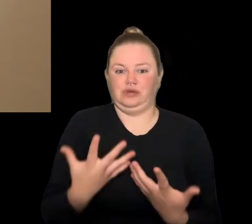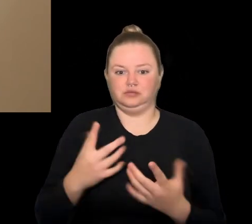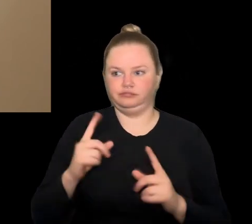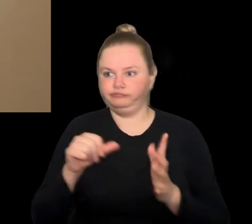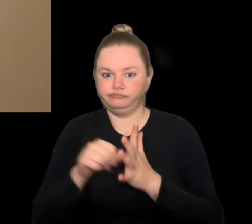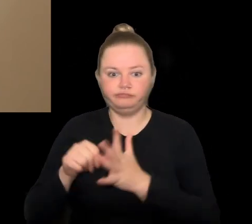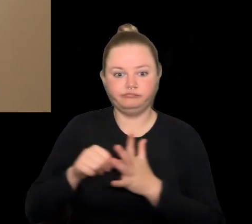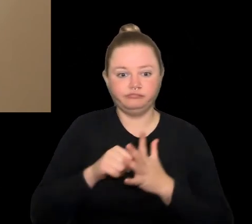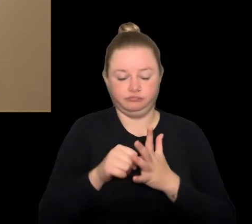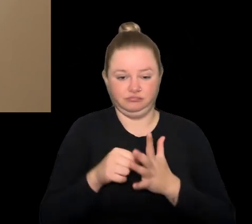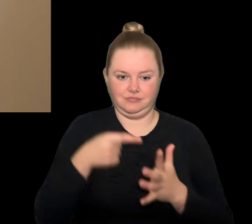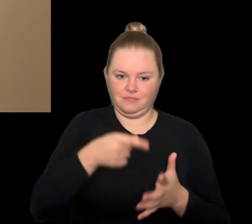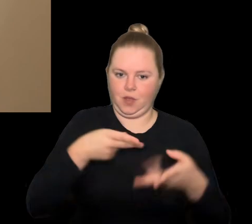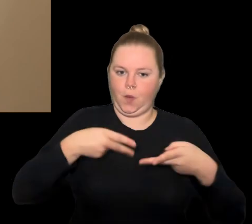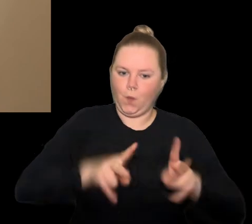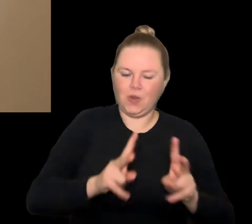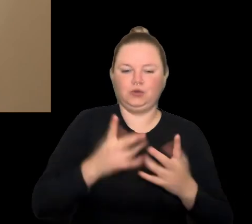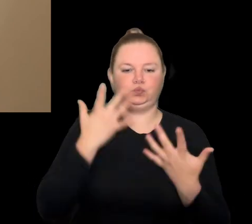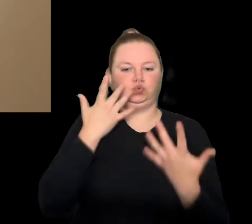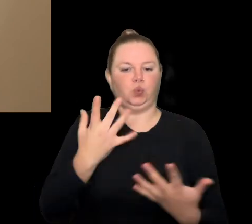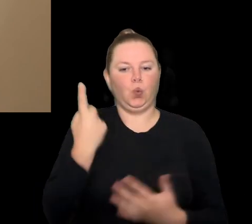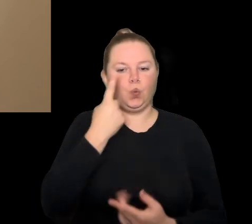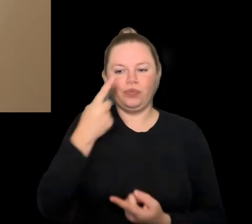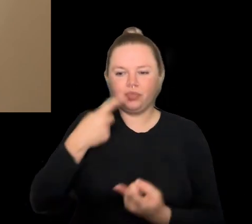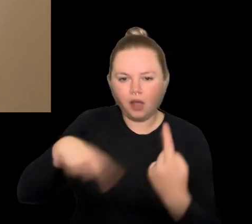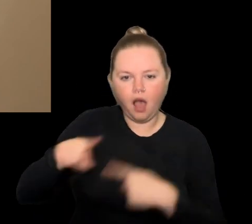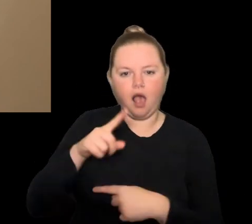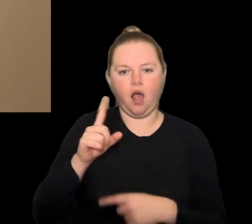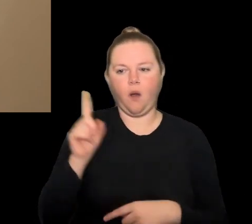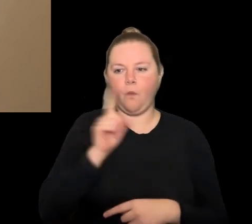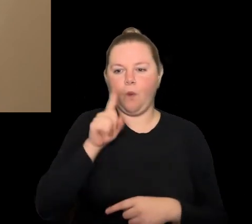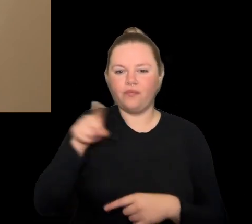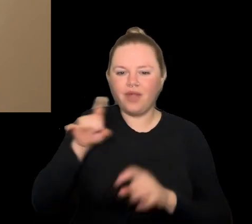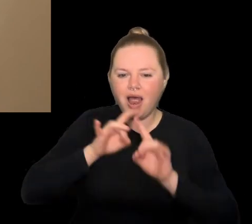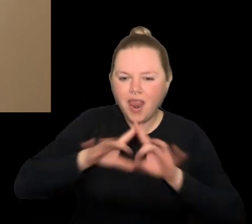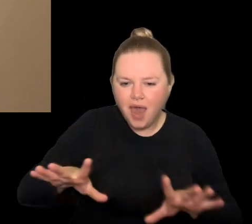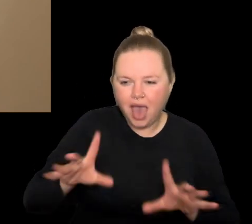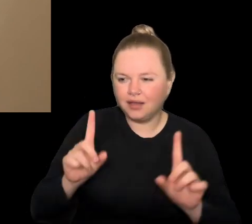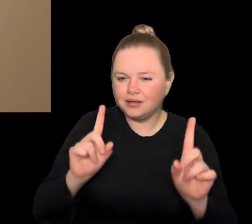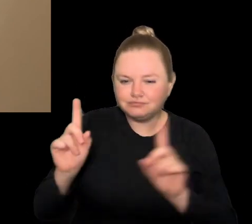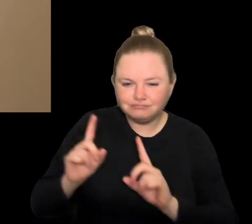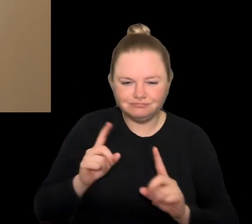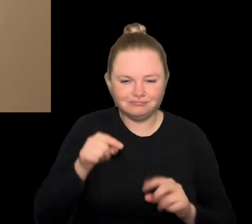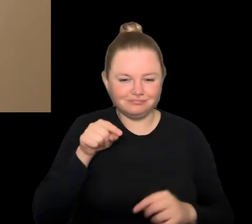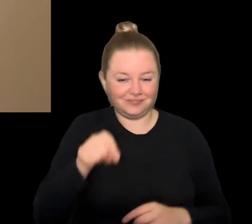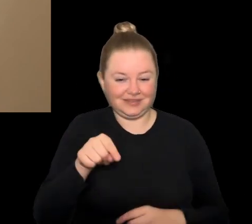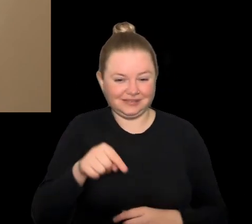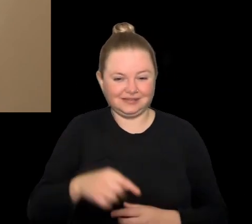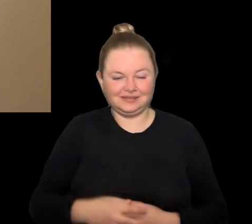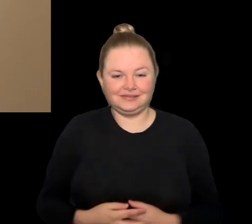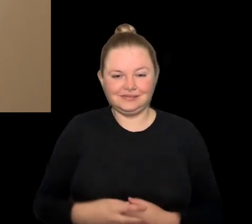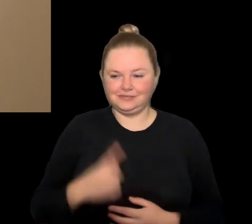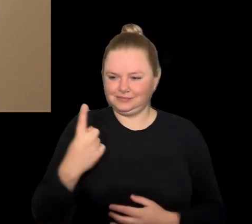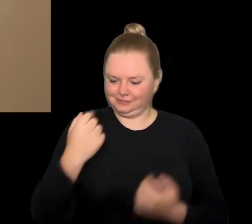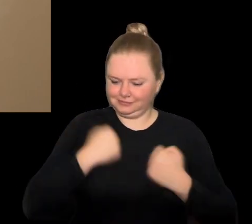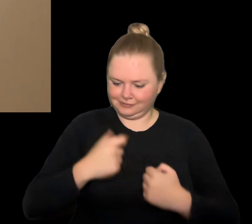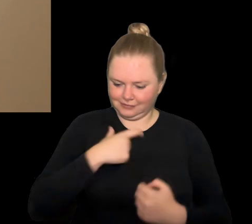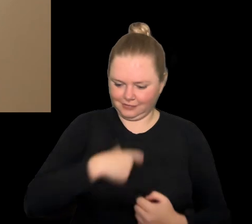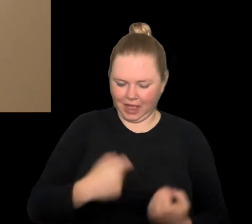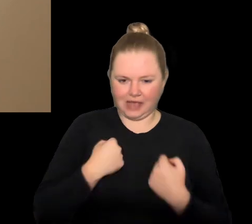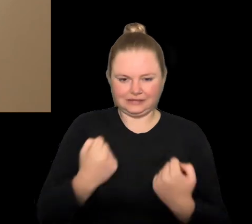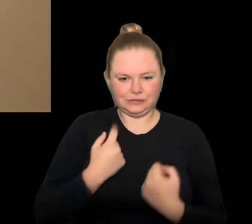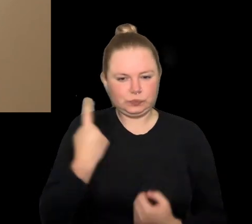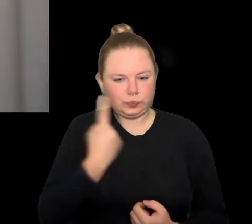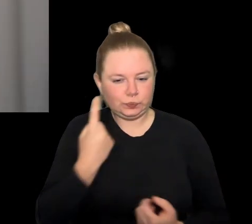it's a way to show who they are and what they like and who they